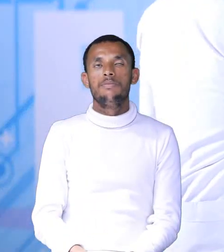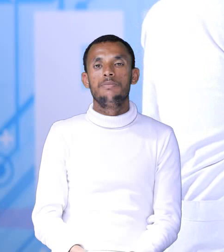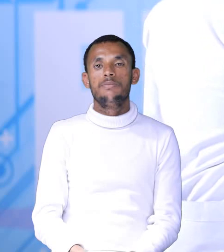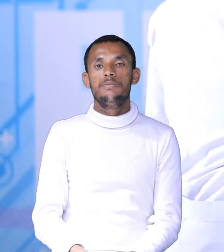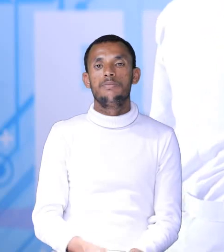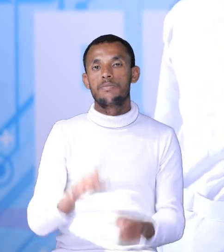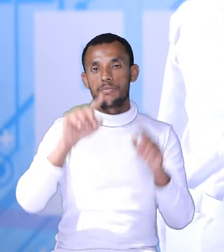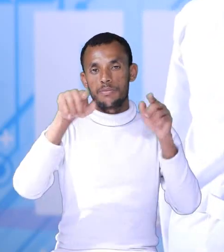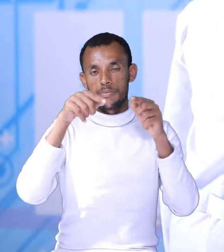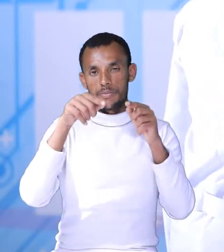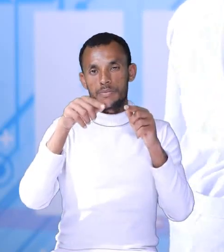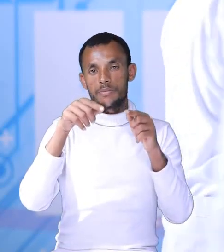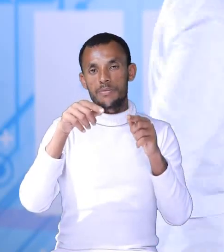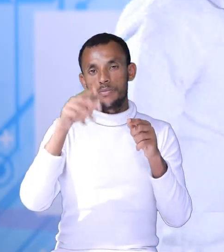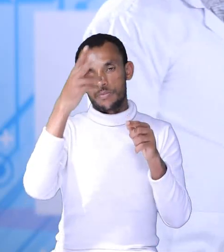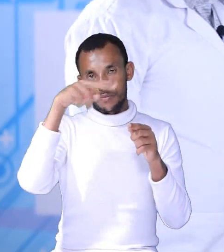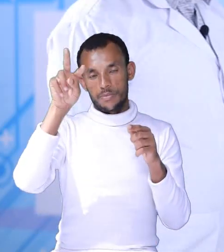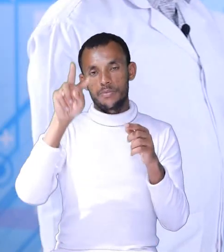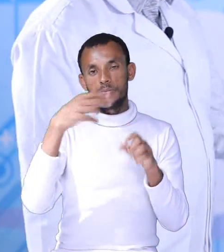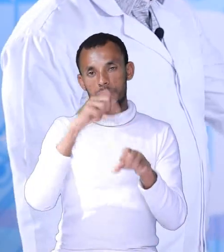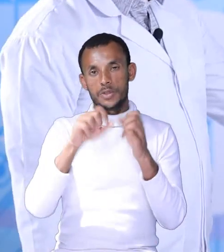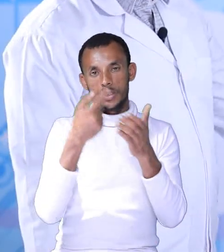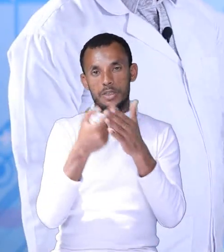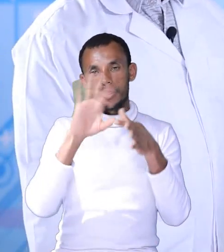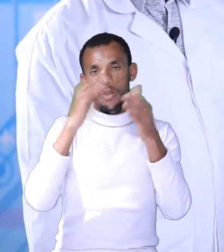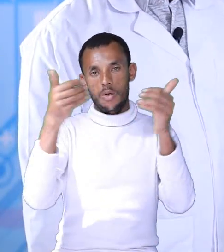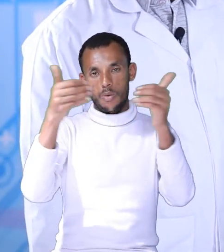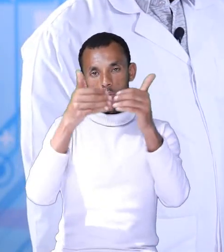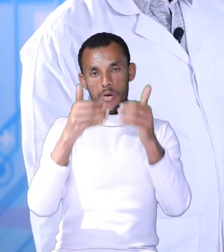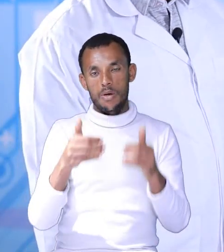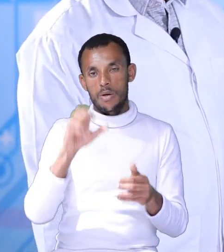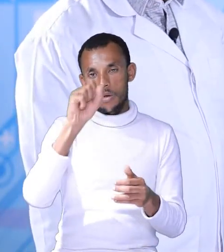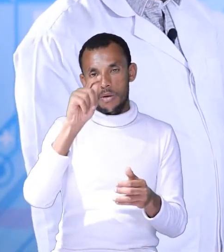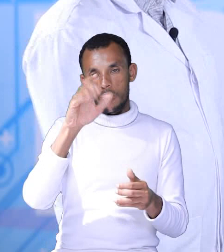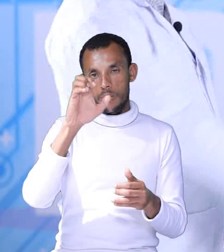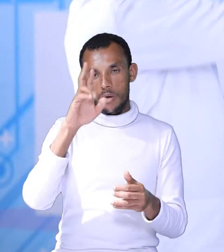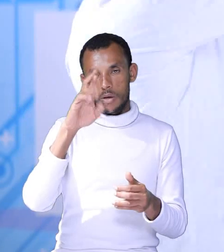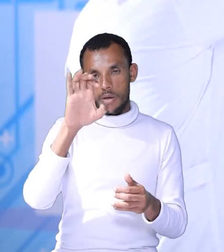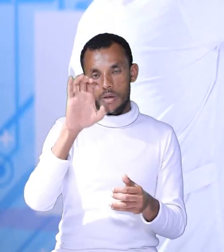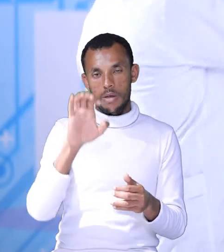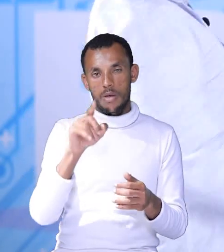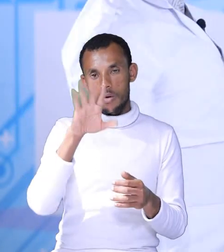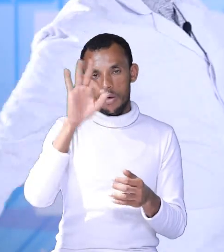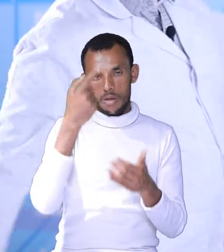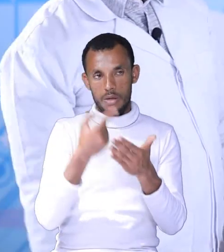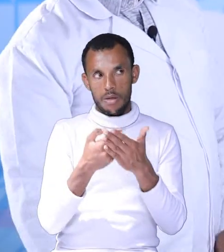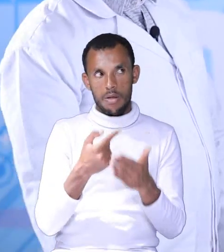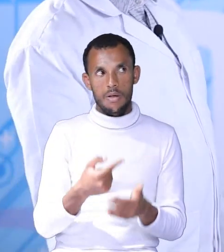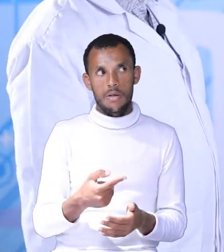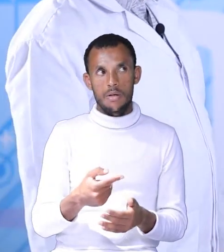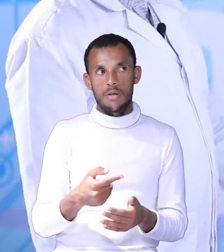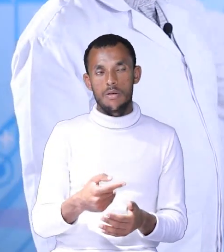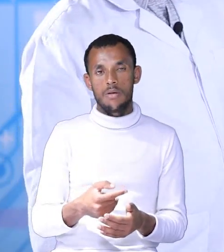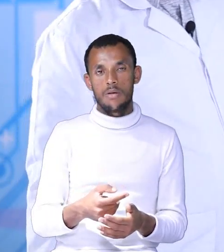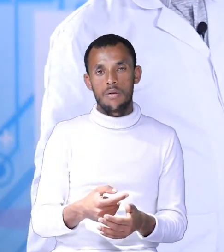you put under square root, or you can write this as a square. So this is the equation of a sphere. This is the equation of the sphere. So you'll have this one.